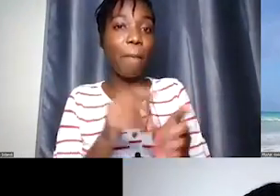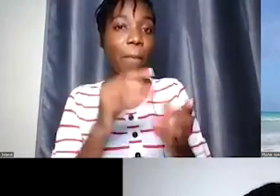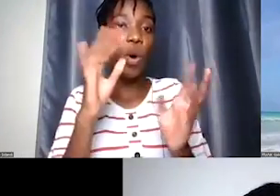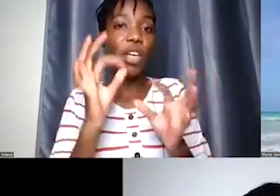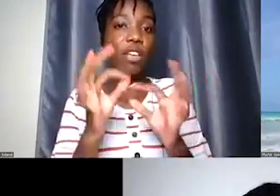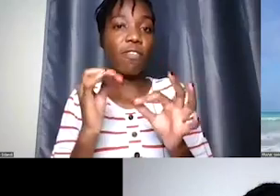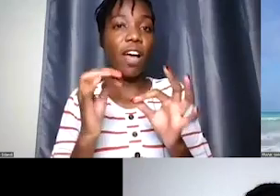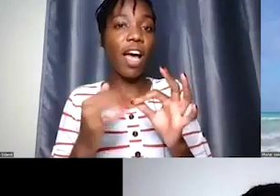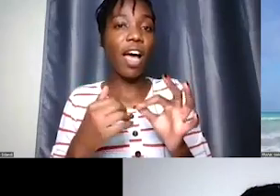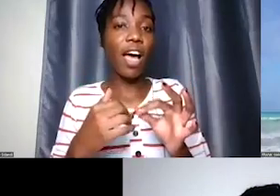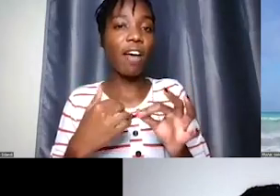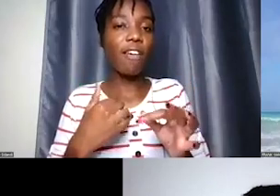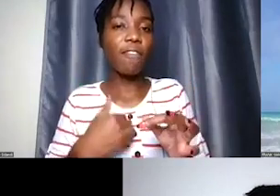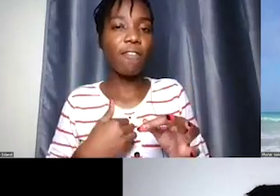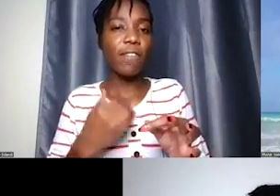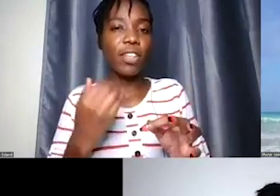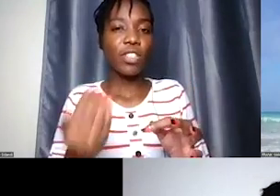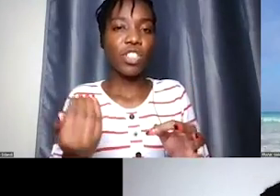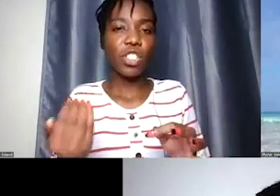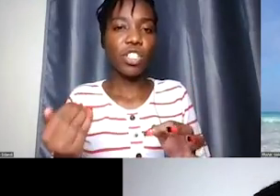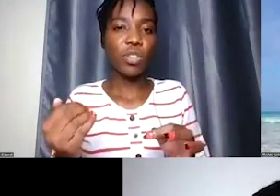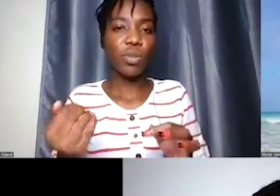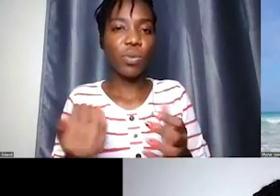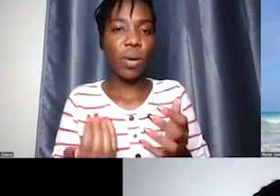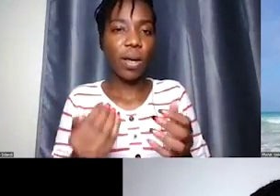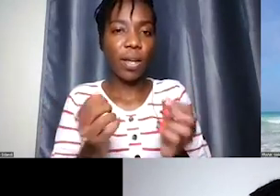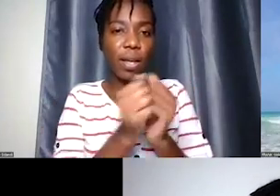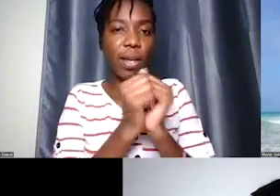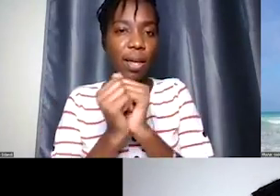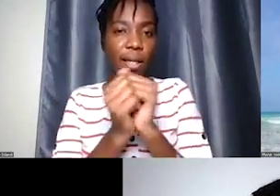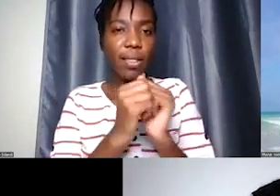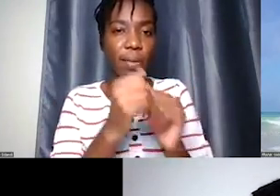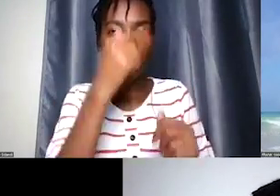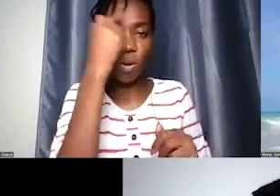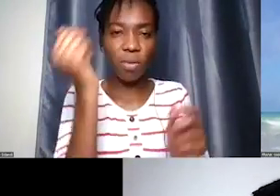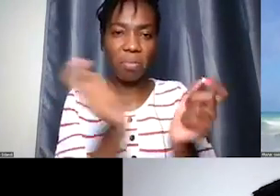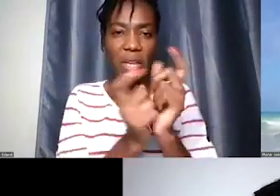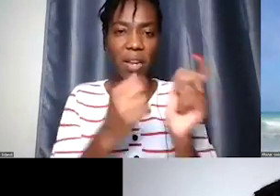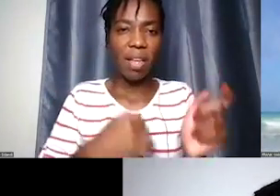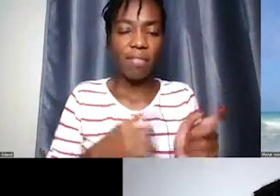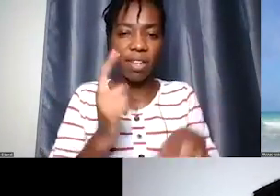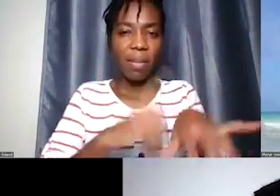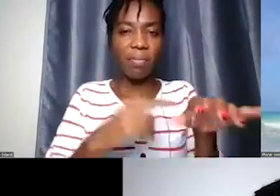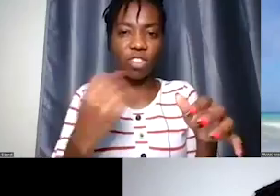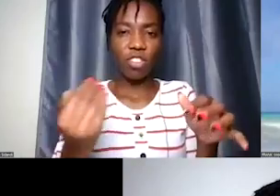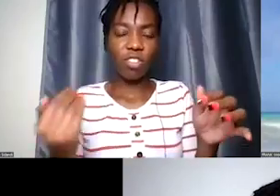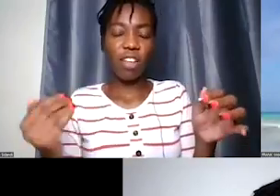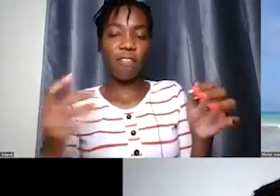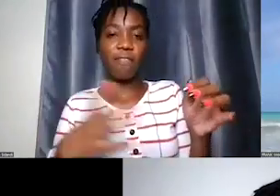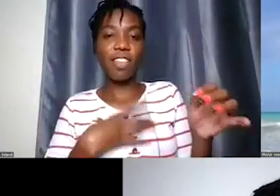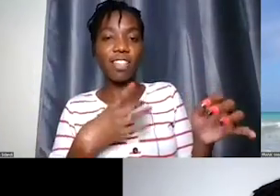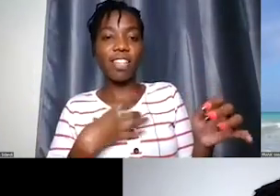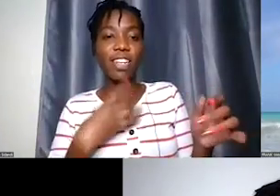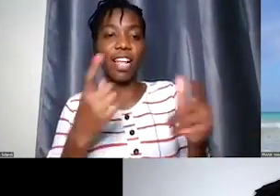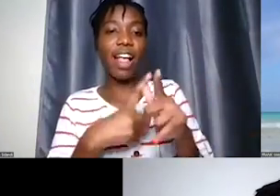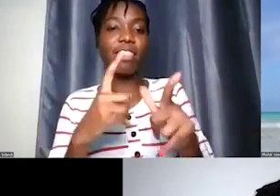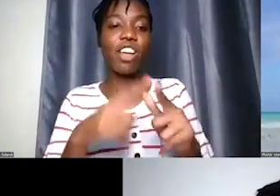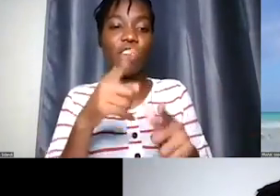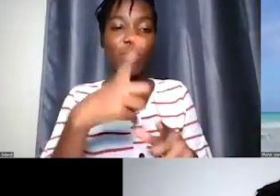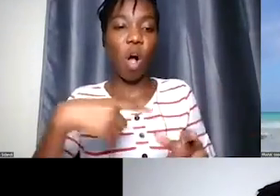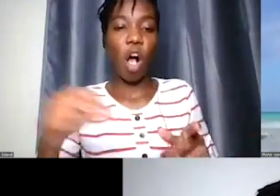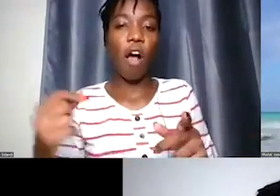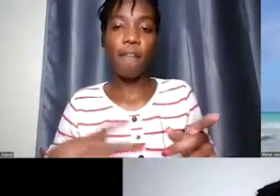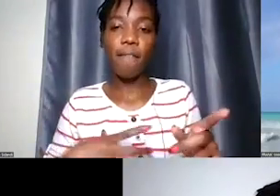means at some point you'll be getting the children to visit you, or you'll be going to collect the children. And the minute you reach that gate or that